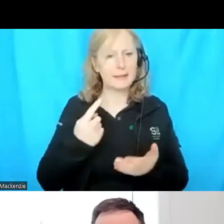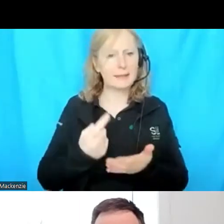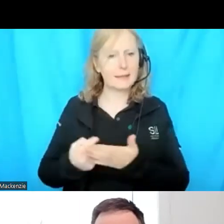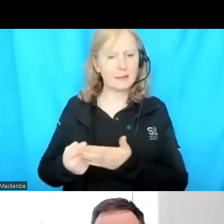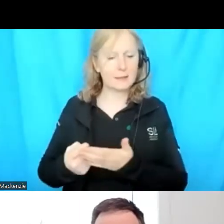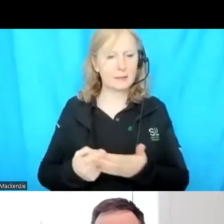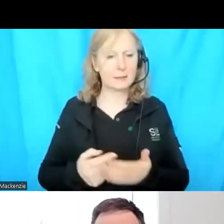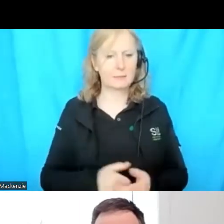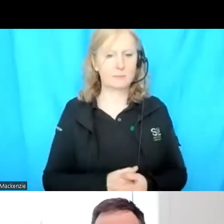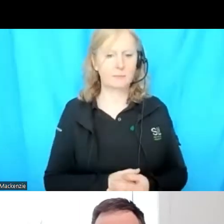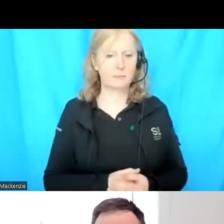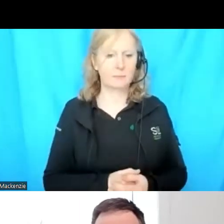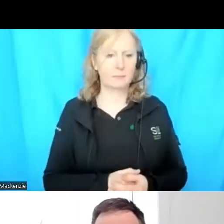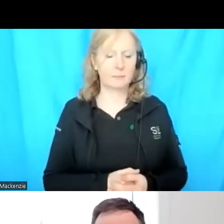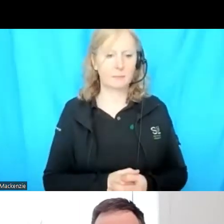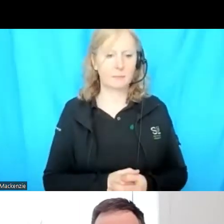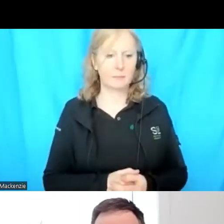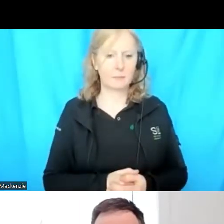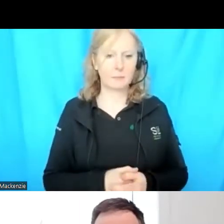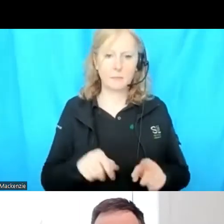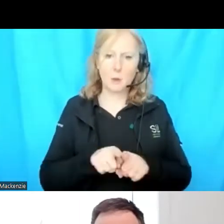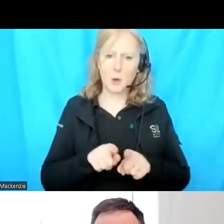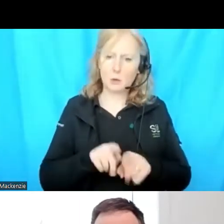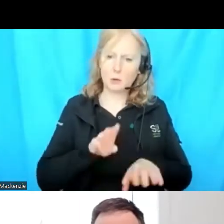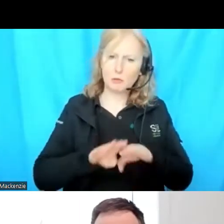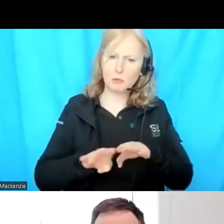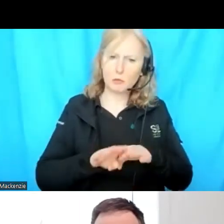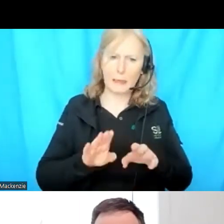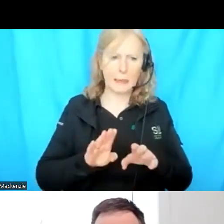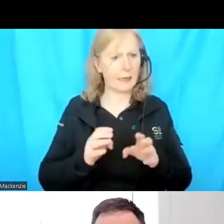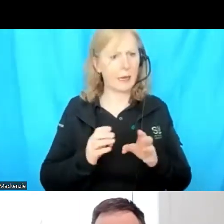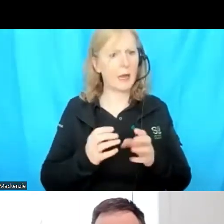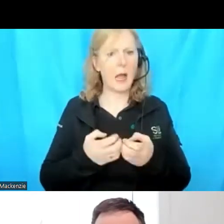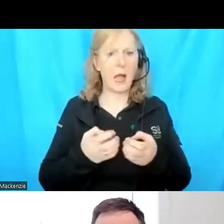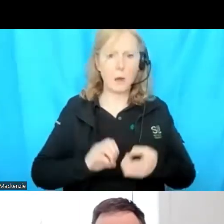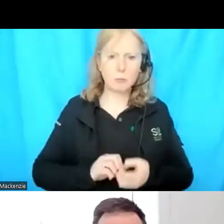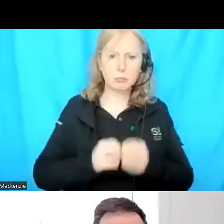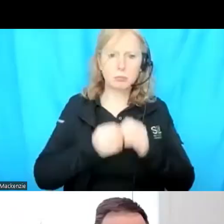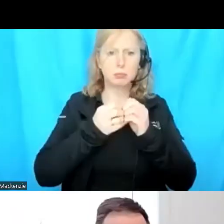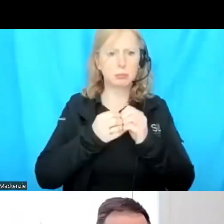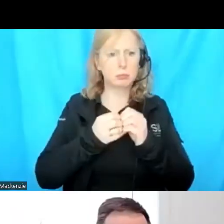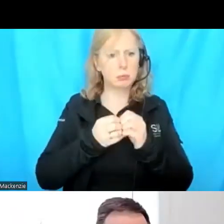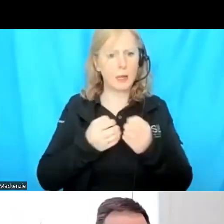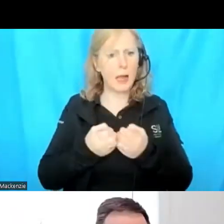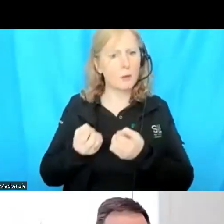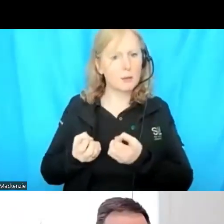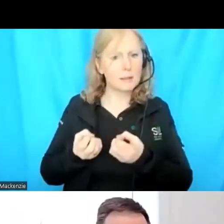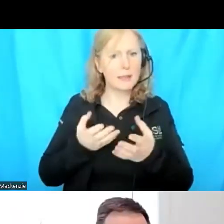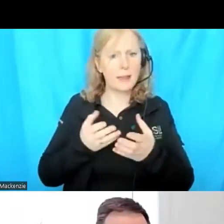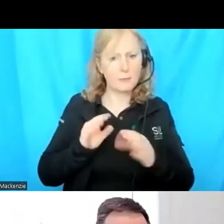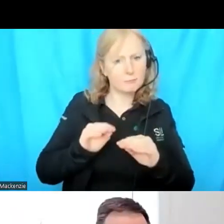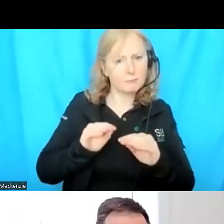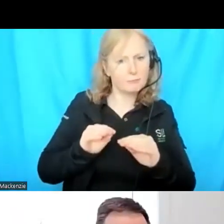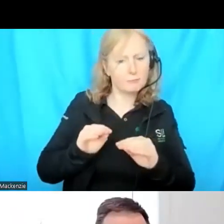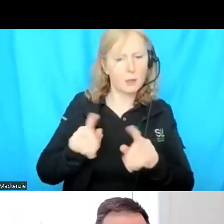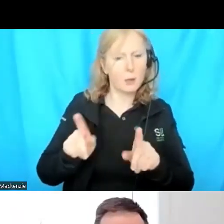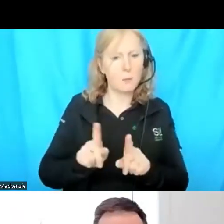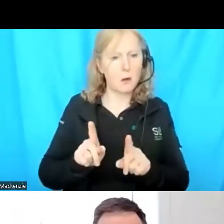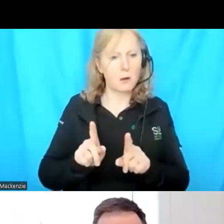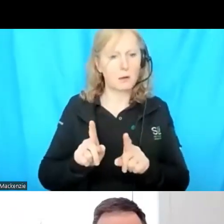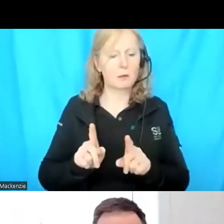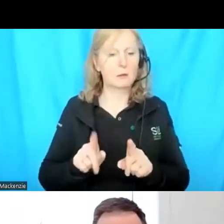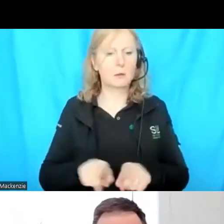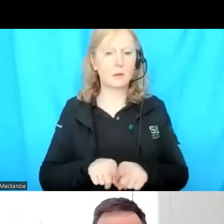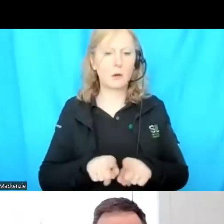find out more about how that training is designed and how it's delivered to transport staff. But really importantly, we want to know how